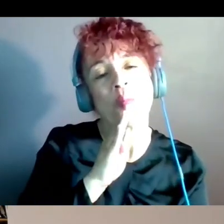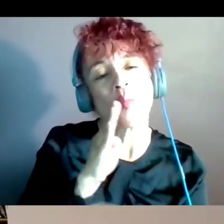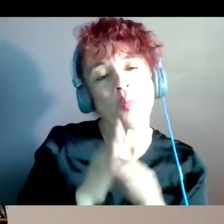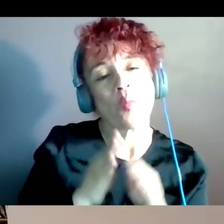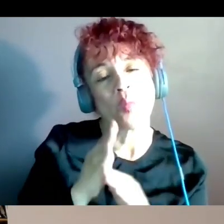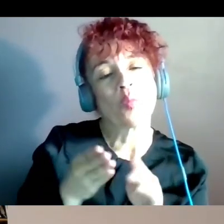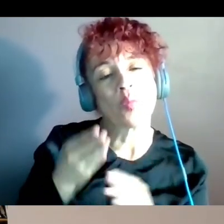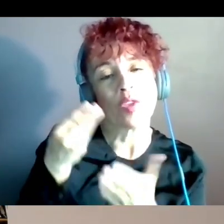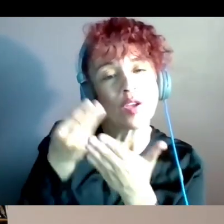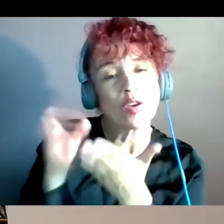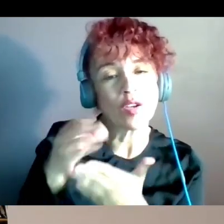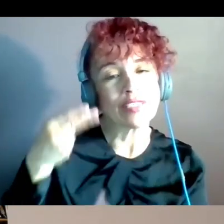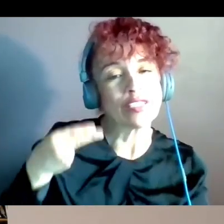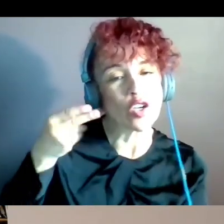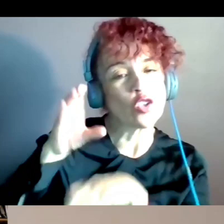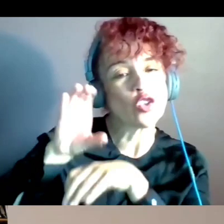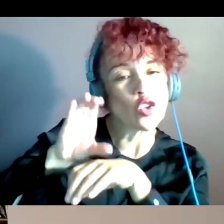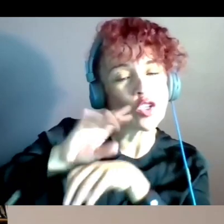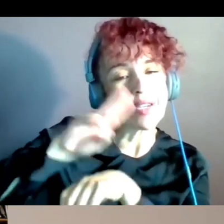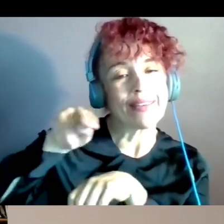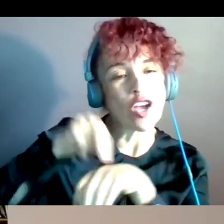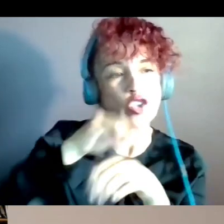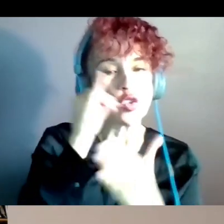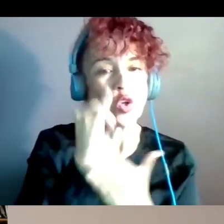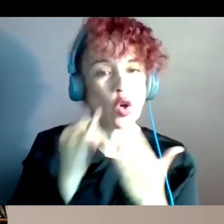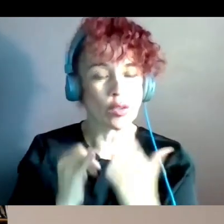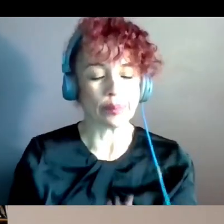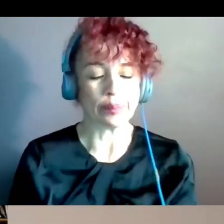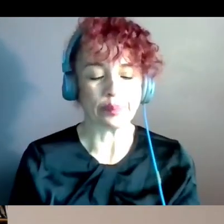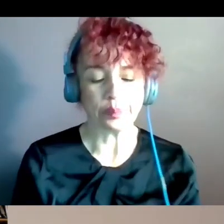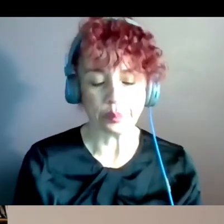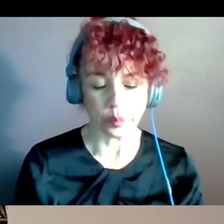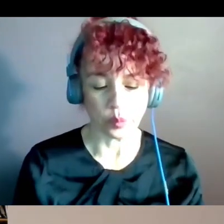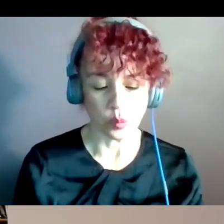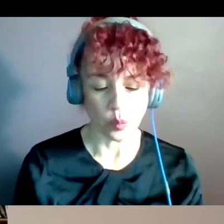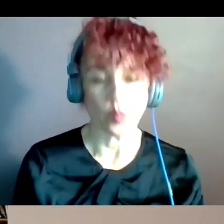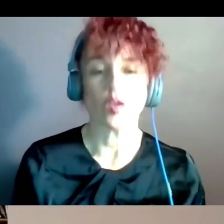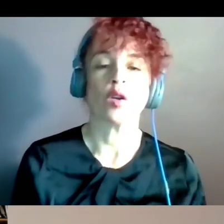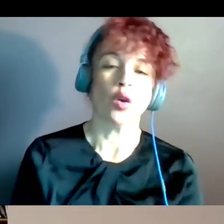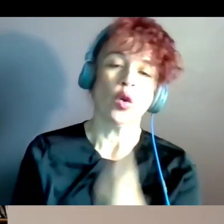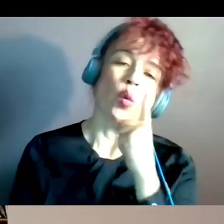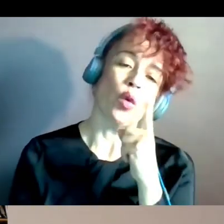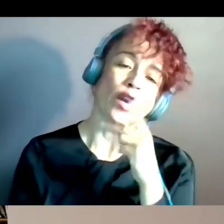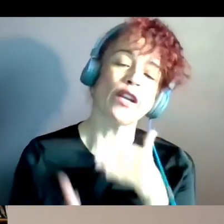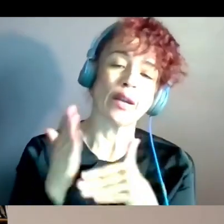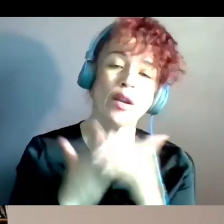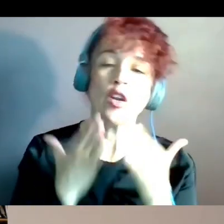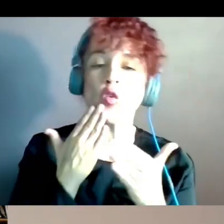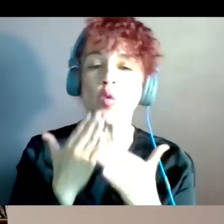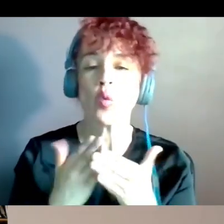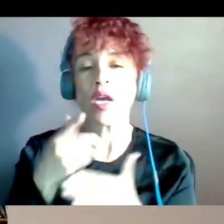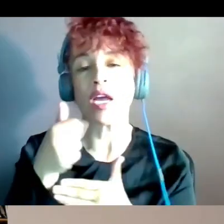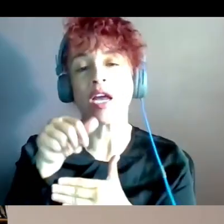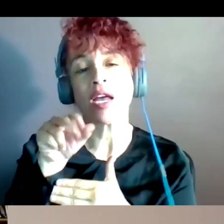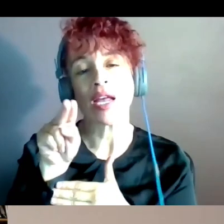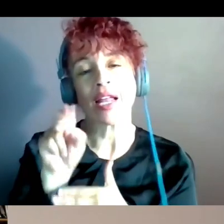raise funds for a historic church in Nashua. So this is one glorious piece of wood. You can see the grain's very, very straight,